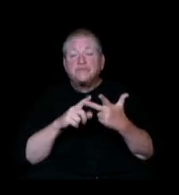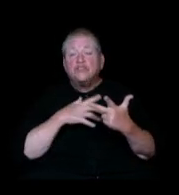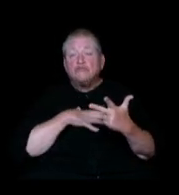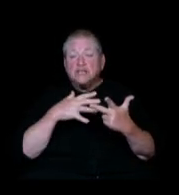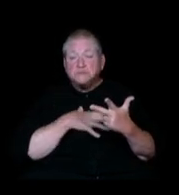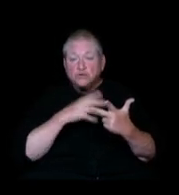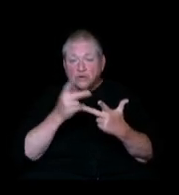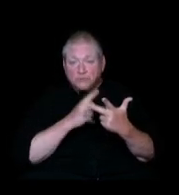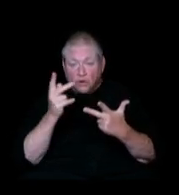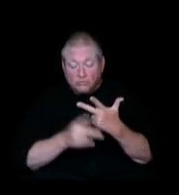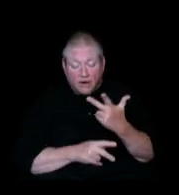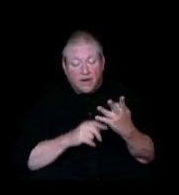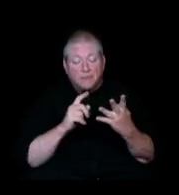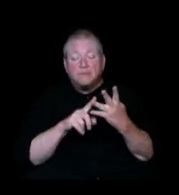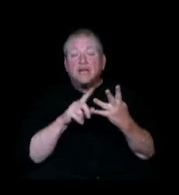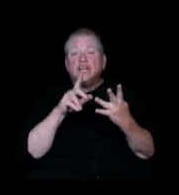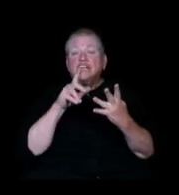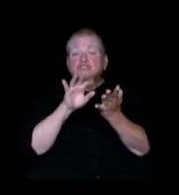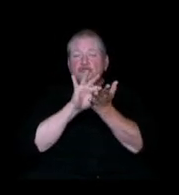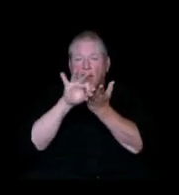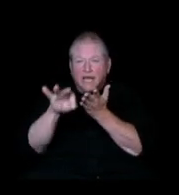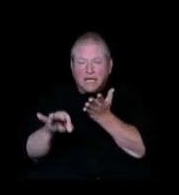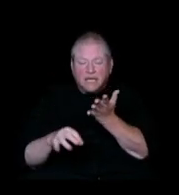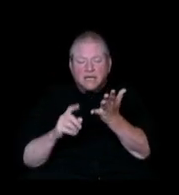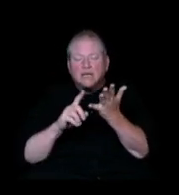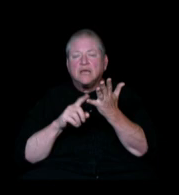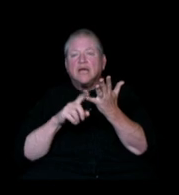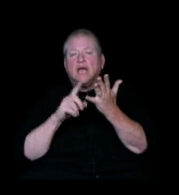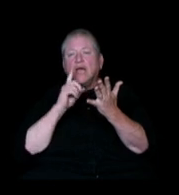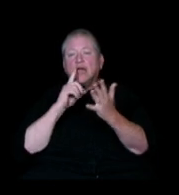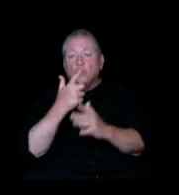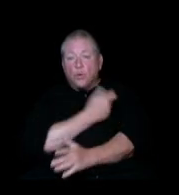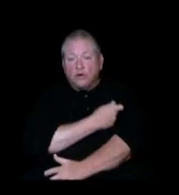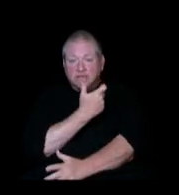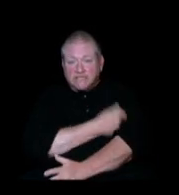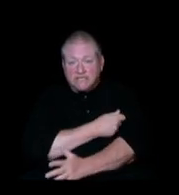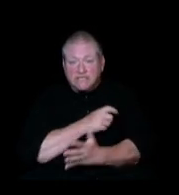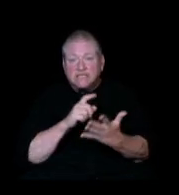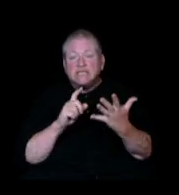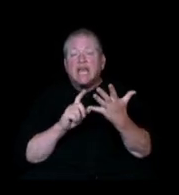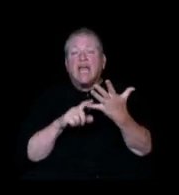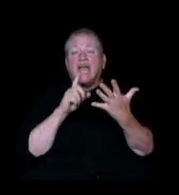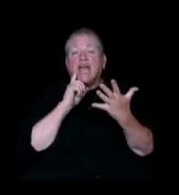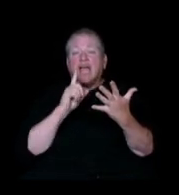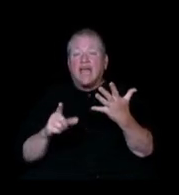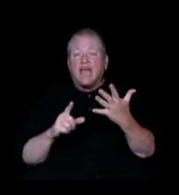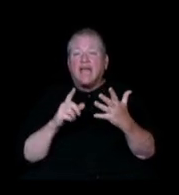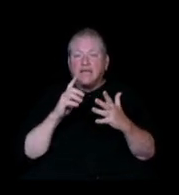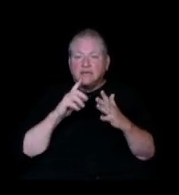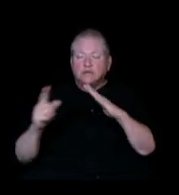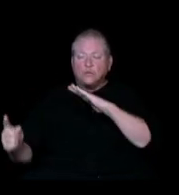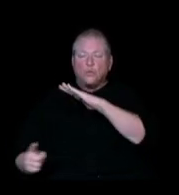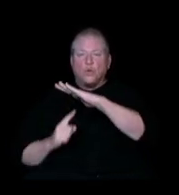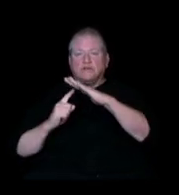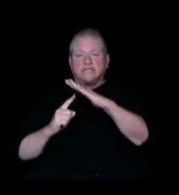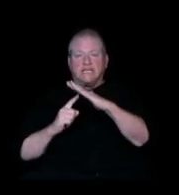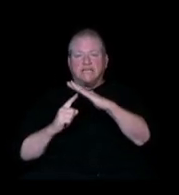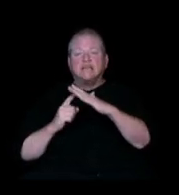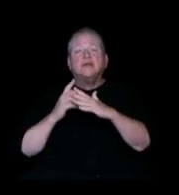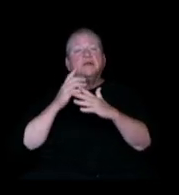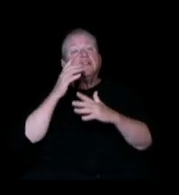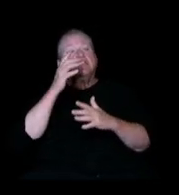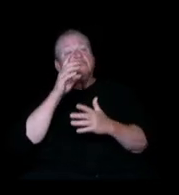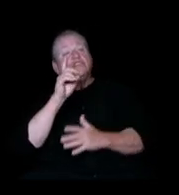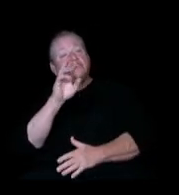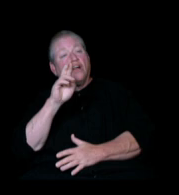clinic, Western's contact tracing efforts, quarantine coordination, and the rollout of COVID vaccines. Dr. Hansen,